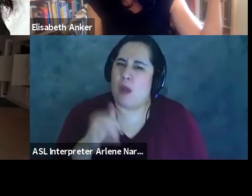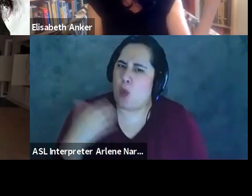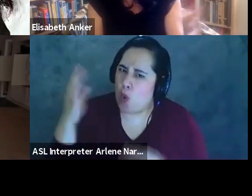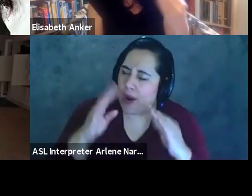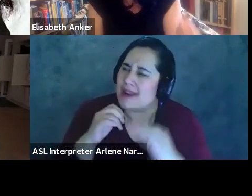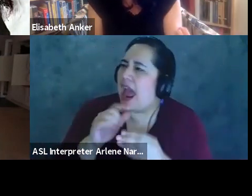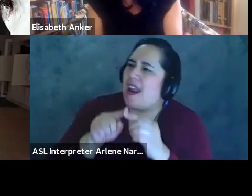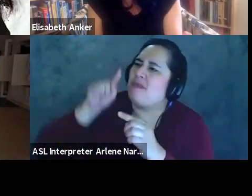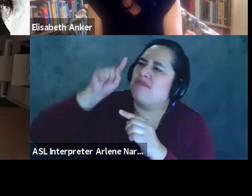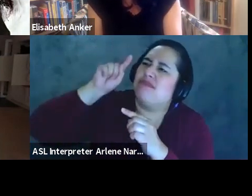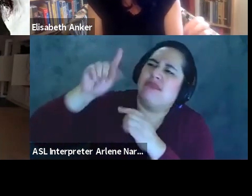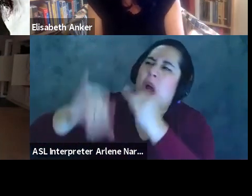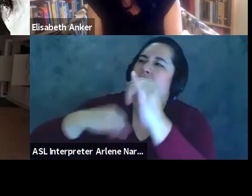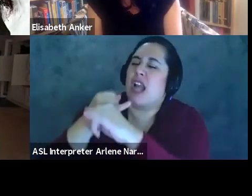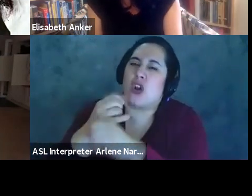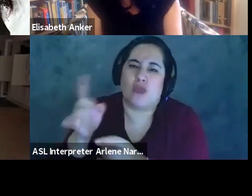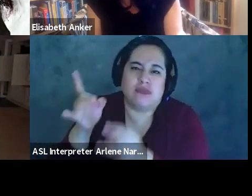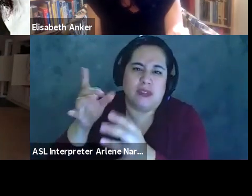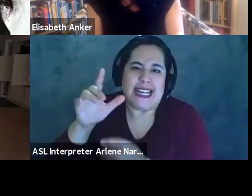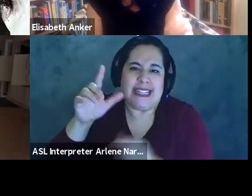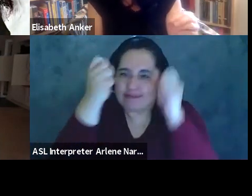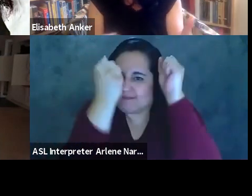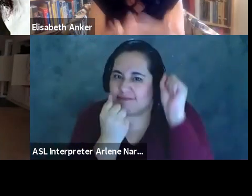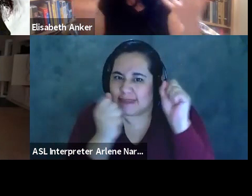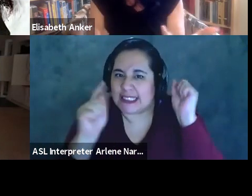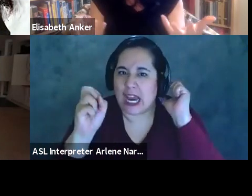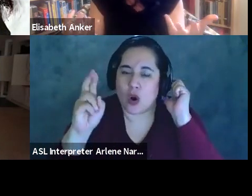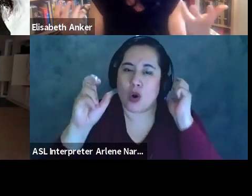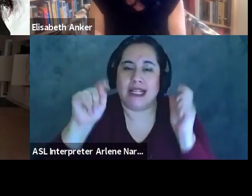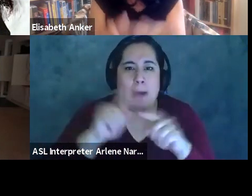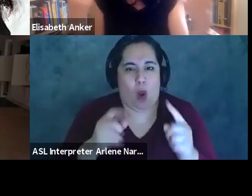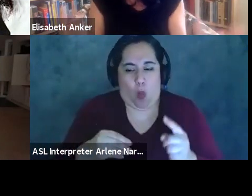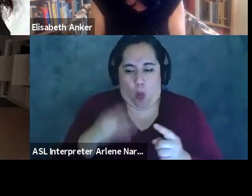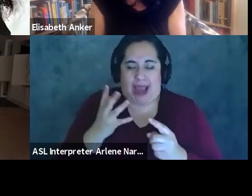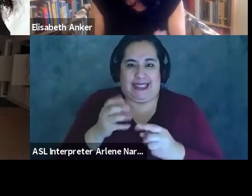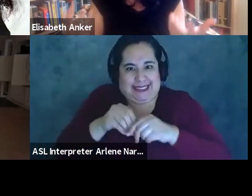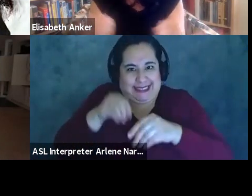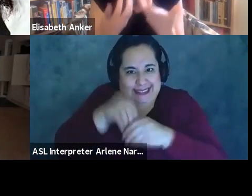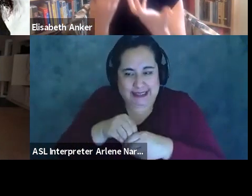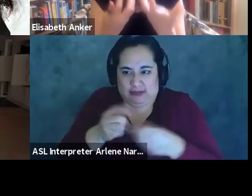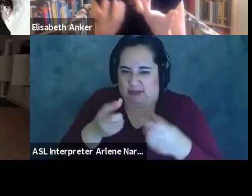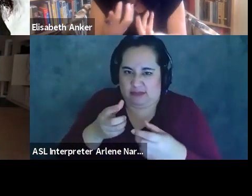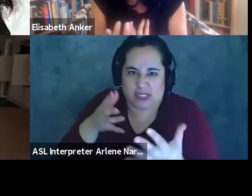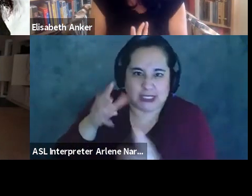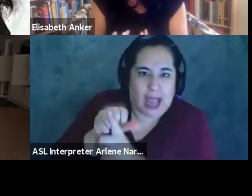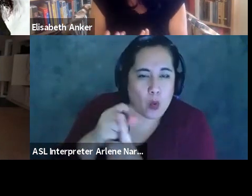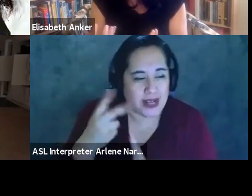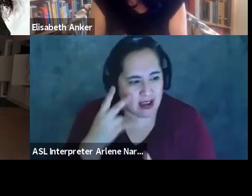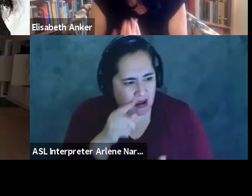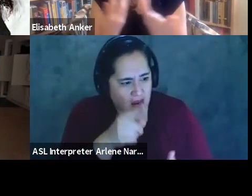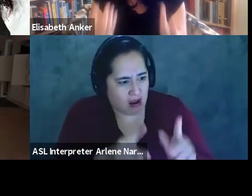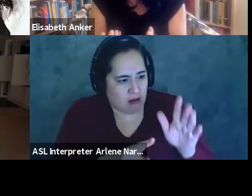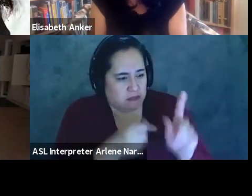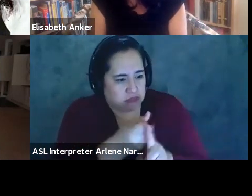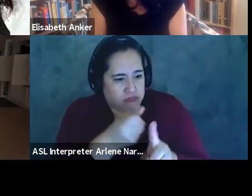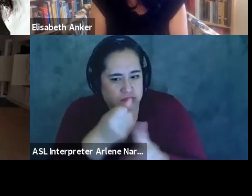terrorist from abroad, but because of white terrorists from within. And so when we see things like that, and we think about the kinds of violence that are rising to this